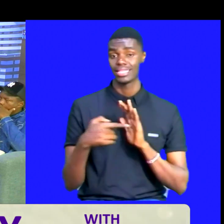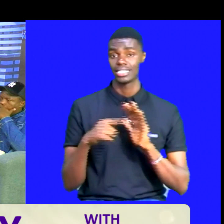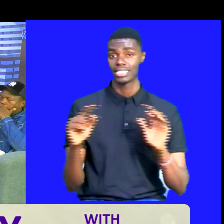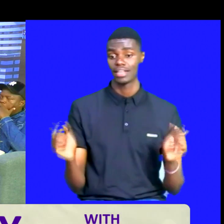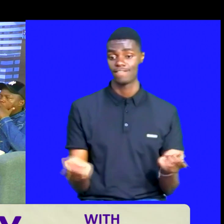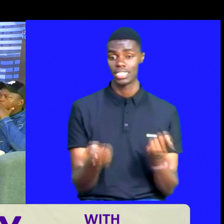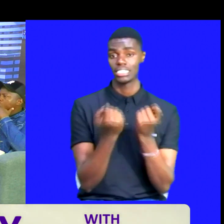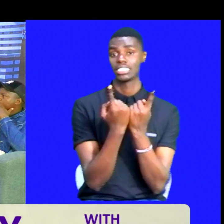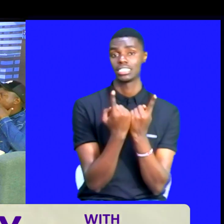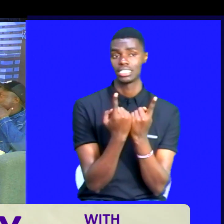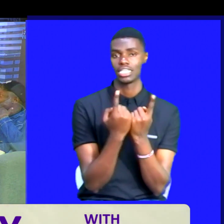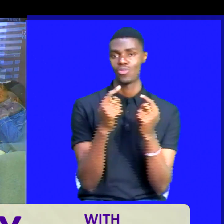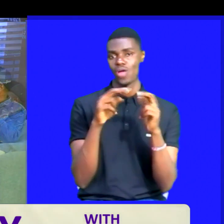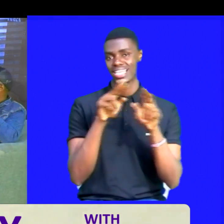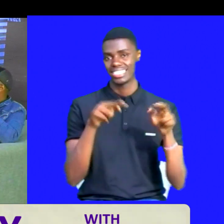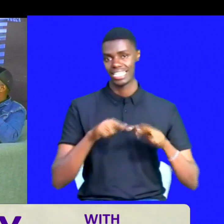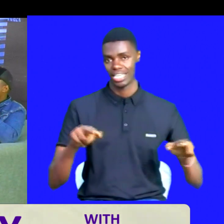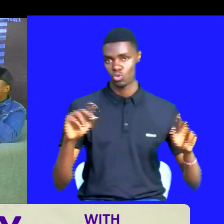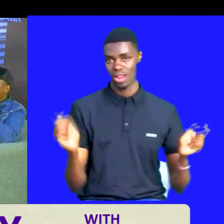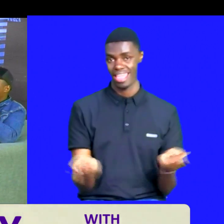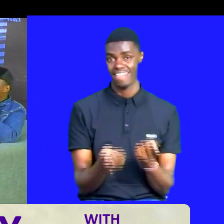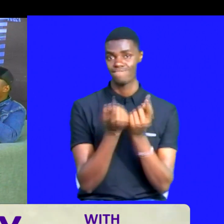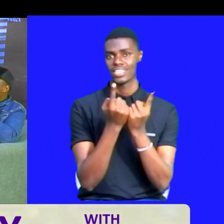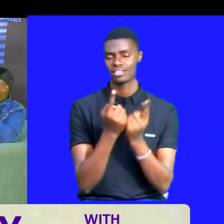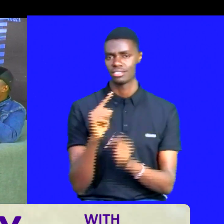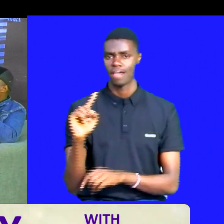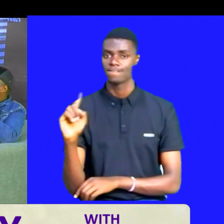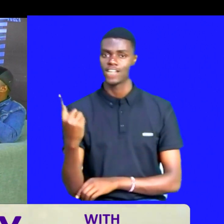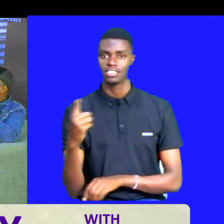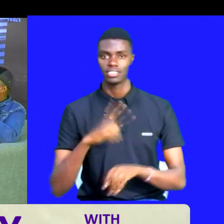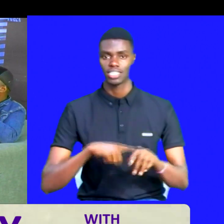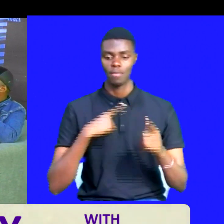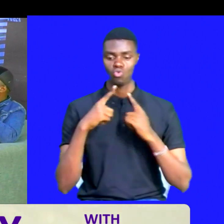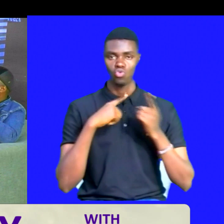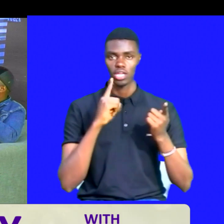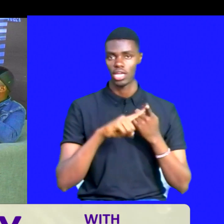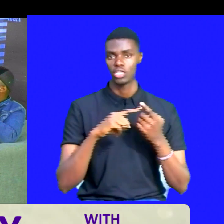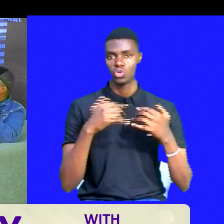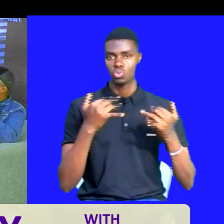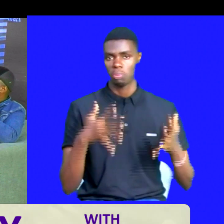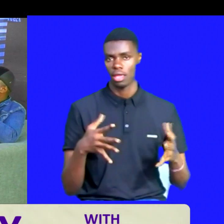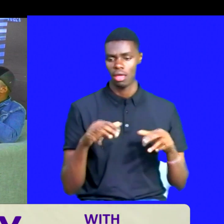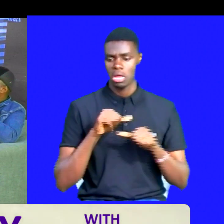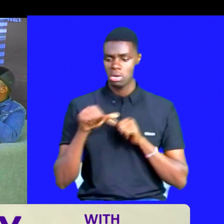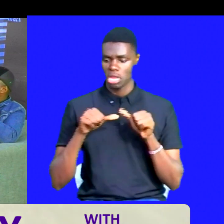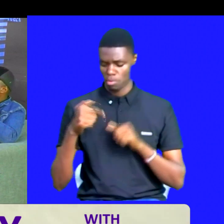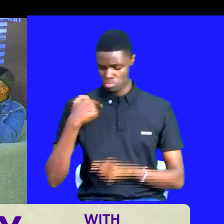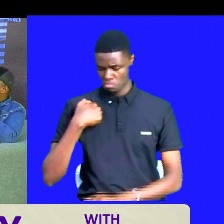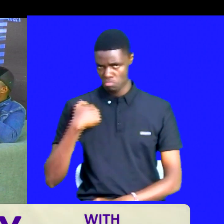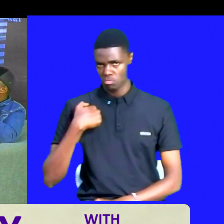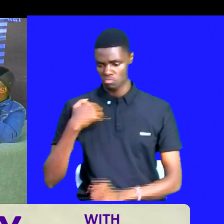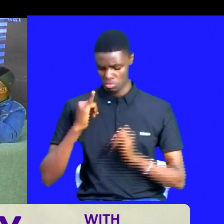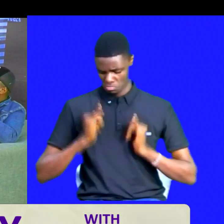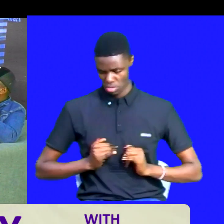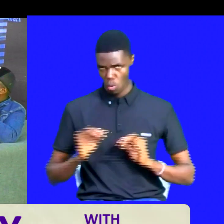was international event, right. And first of all, when you are talking to players, it is not about you as individual.